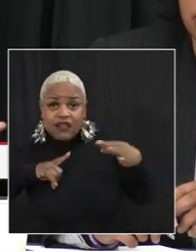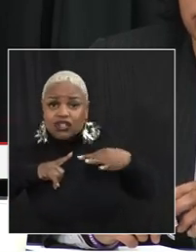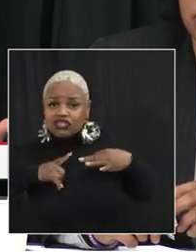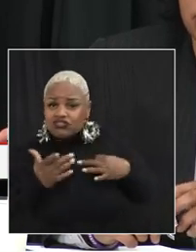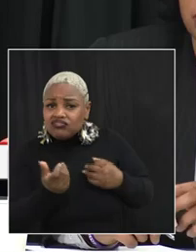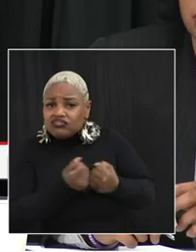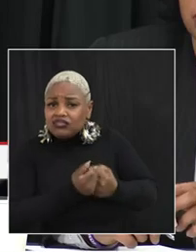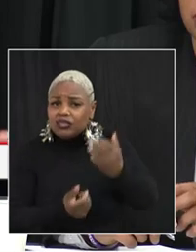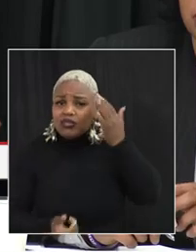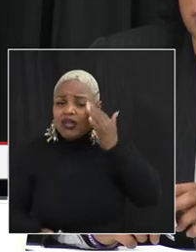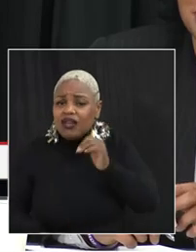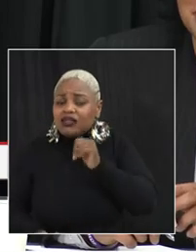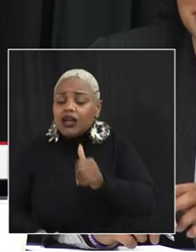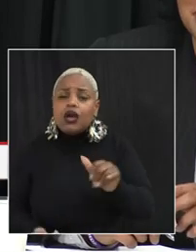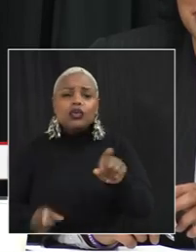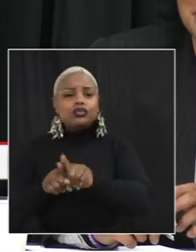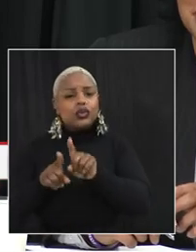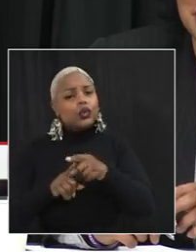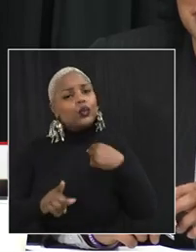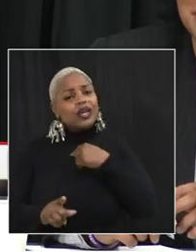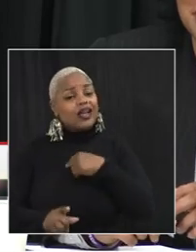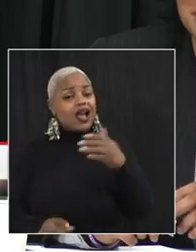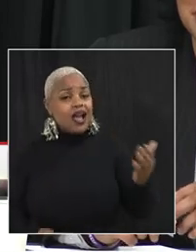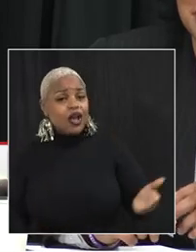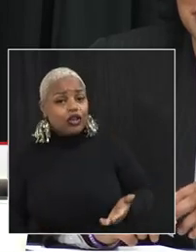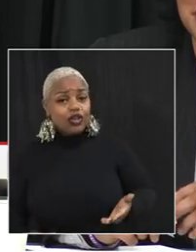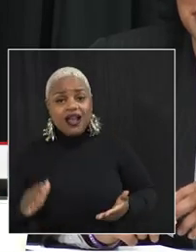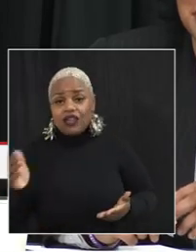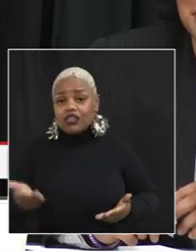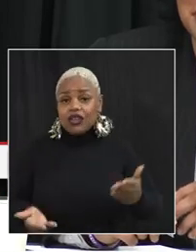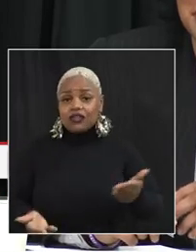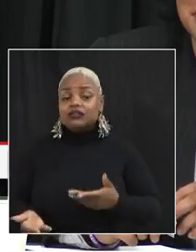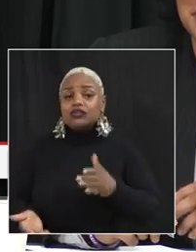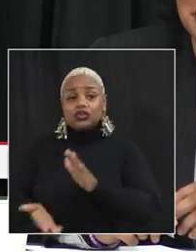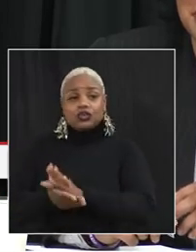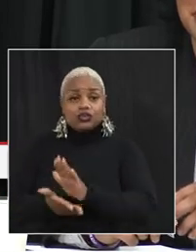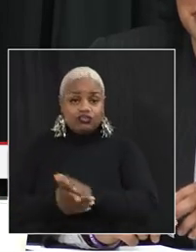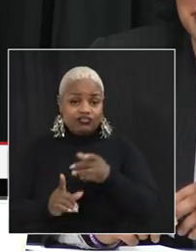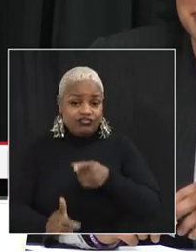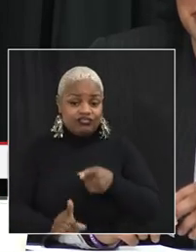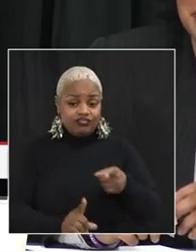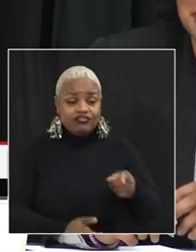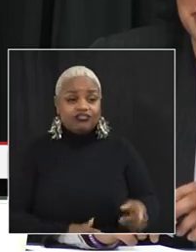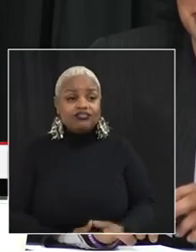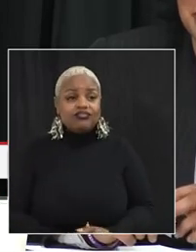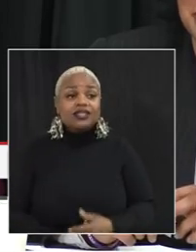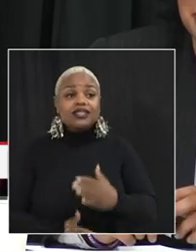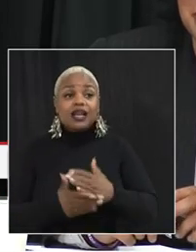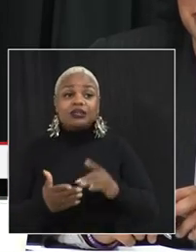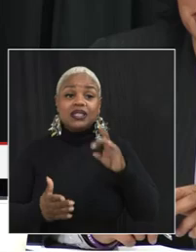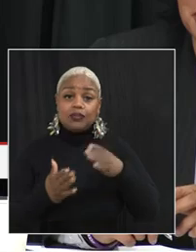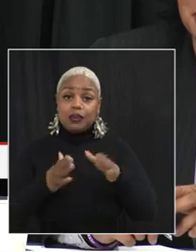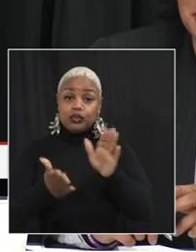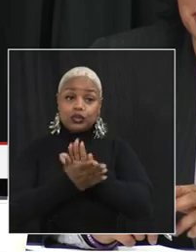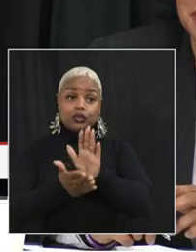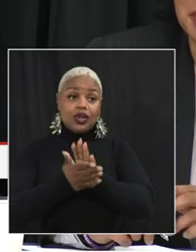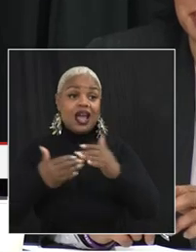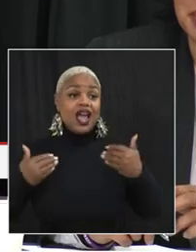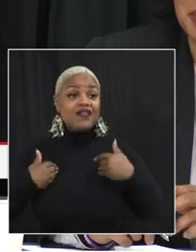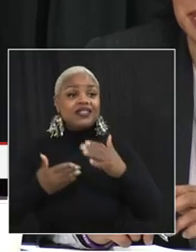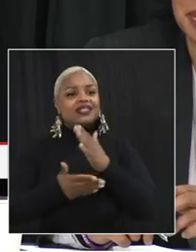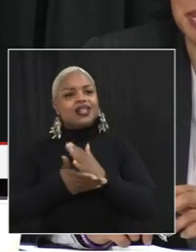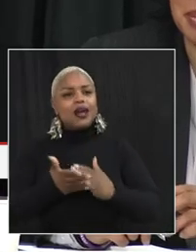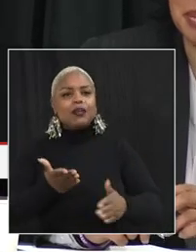are hiring for our schools, and some DCPS does have some work that's part-time